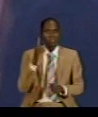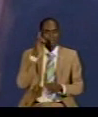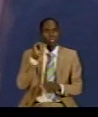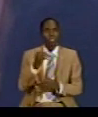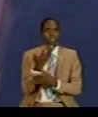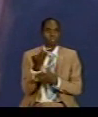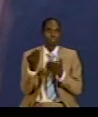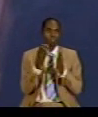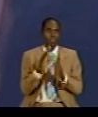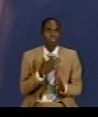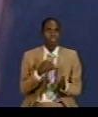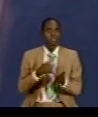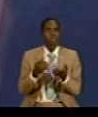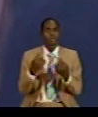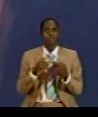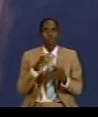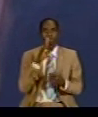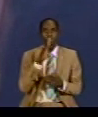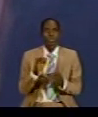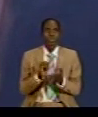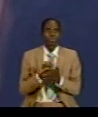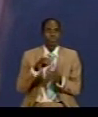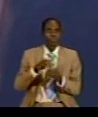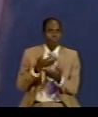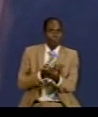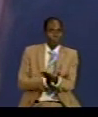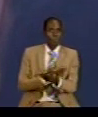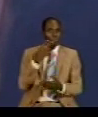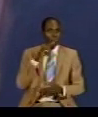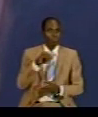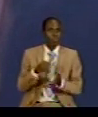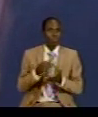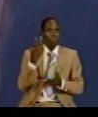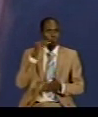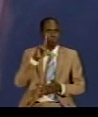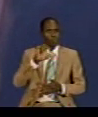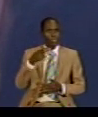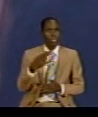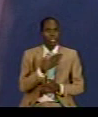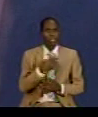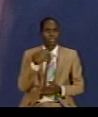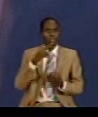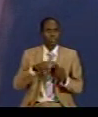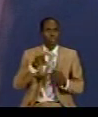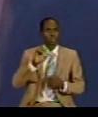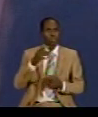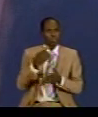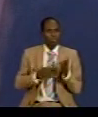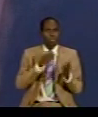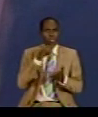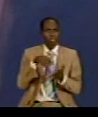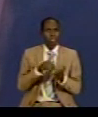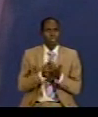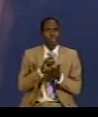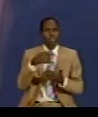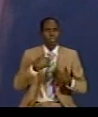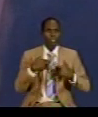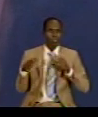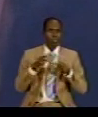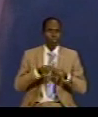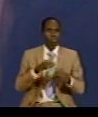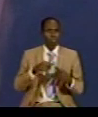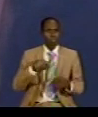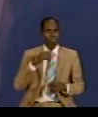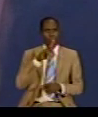me? Did not I serve with thee for Rachel? Wherefore then hast thou beguiled me? And Laban